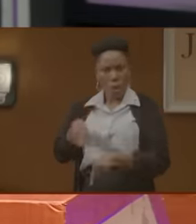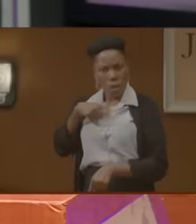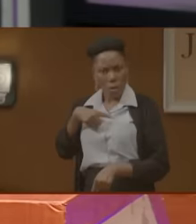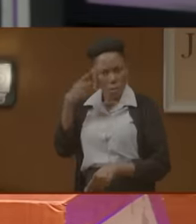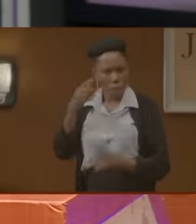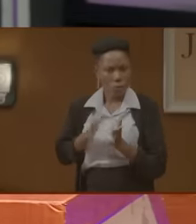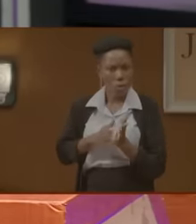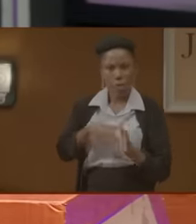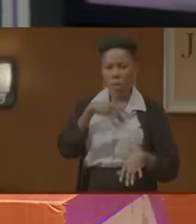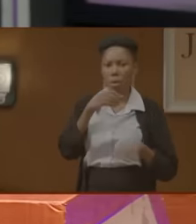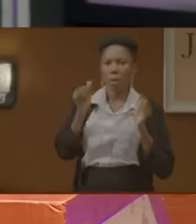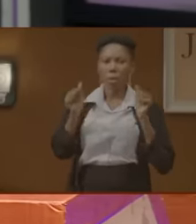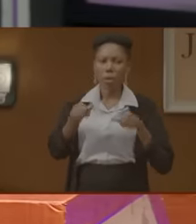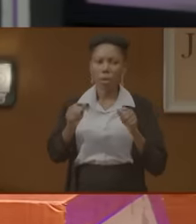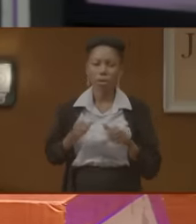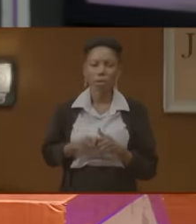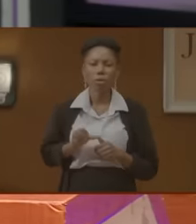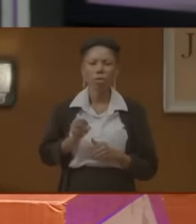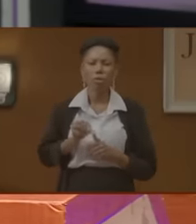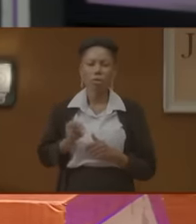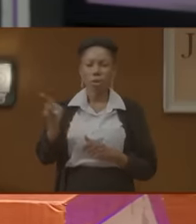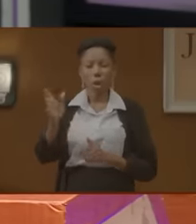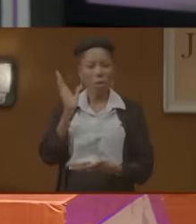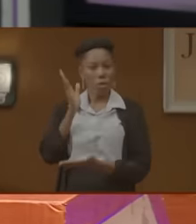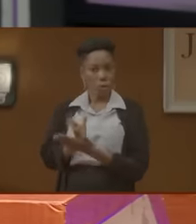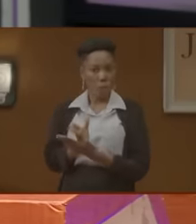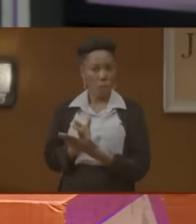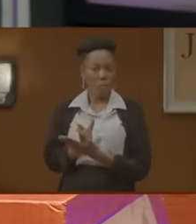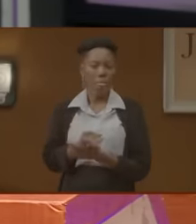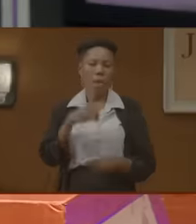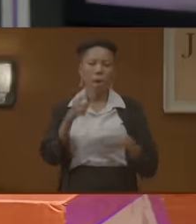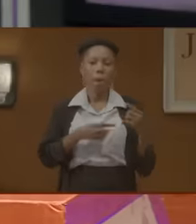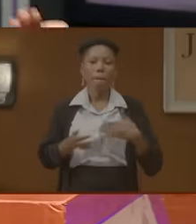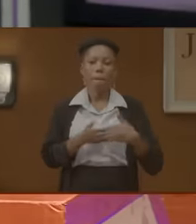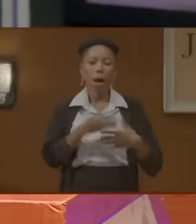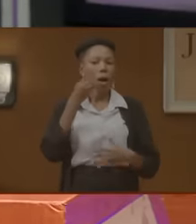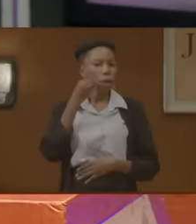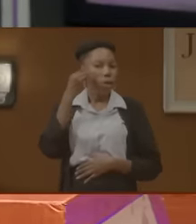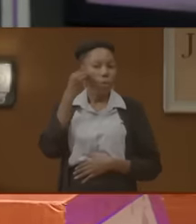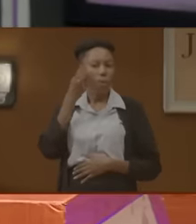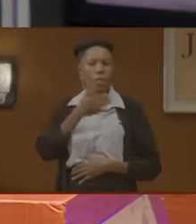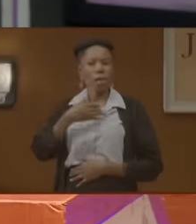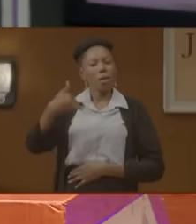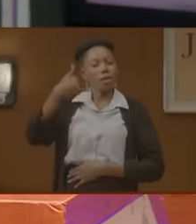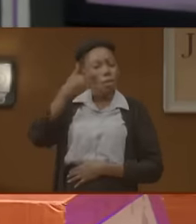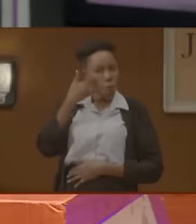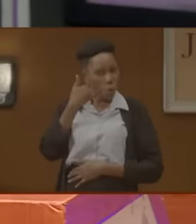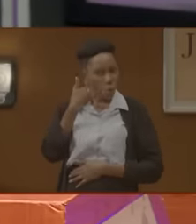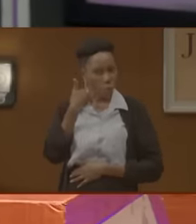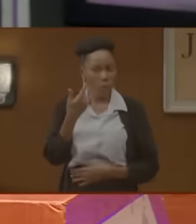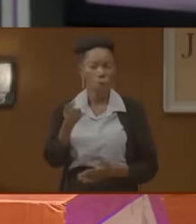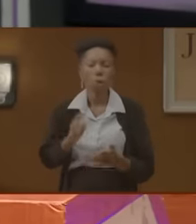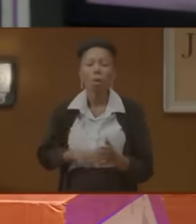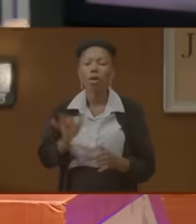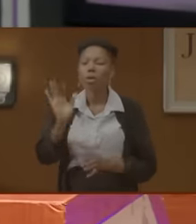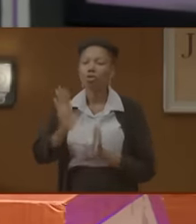anything. And then I left the job, went back home, and then called him again in presence of the children, asking him, what is his